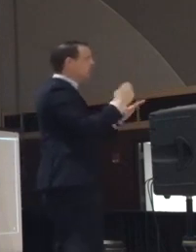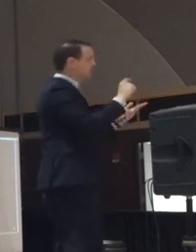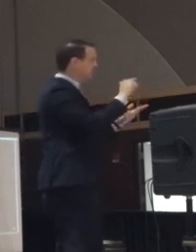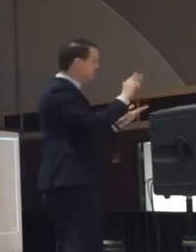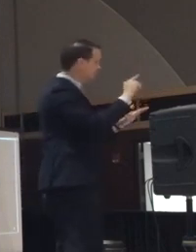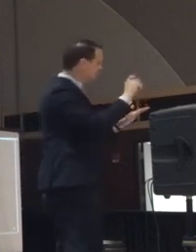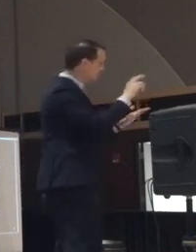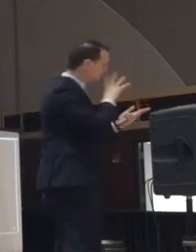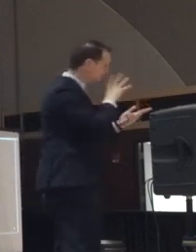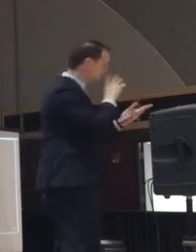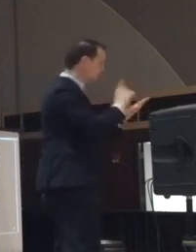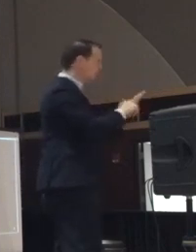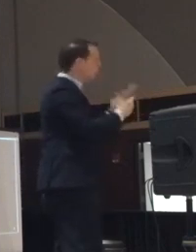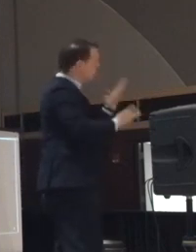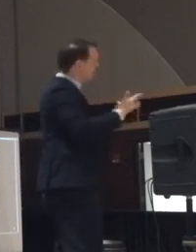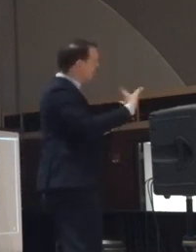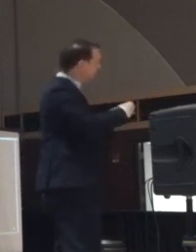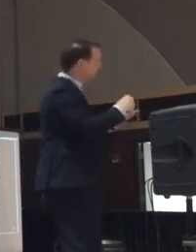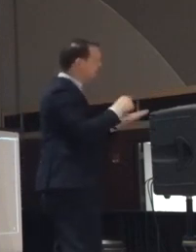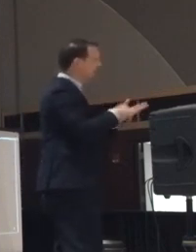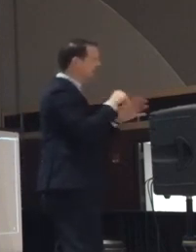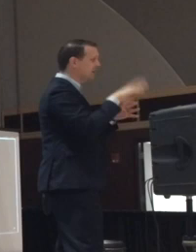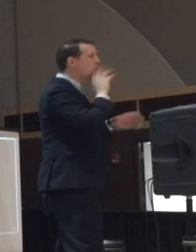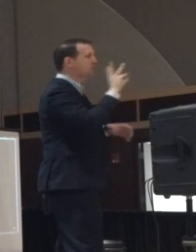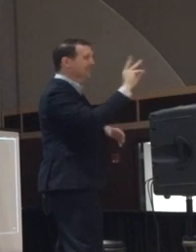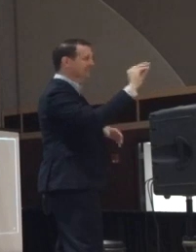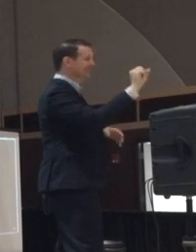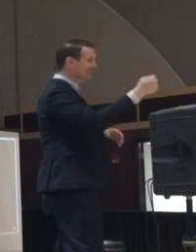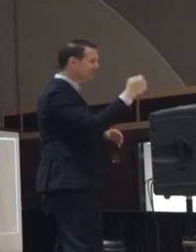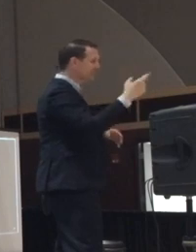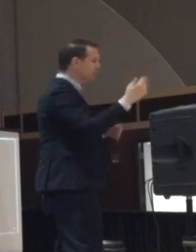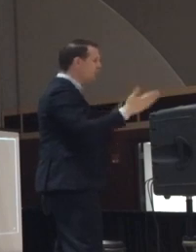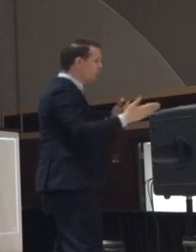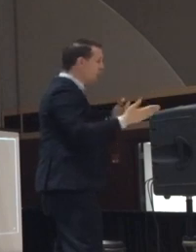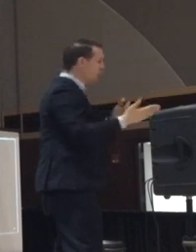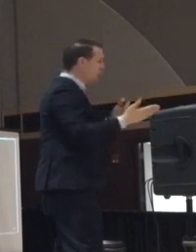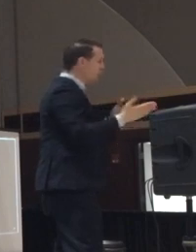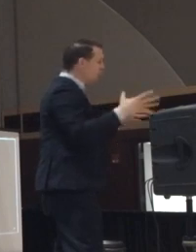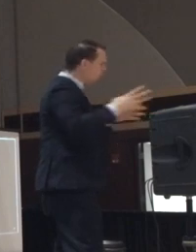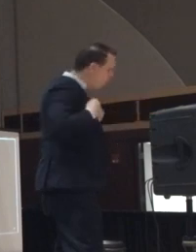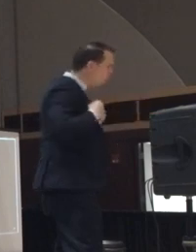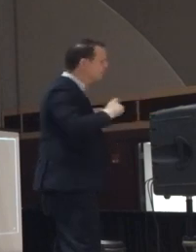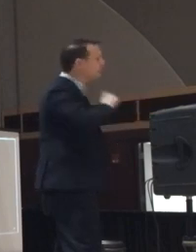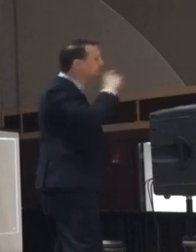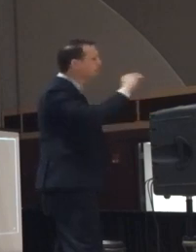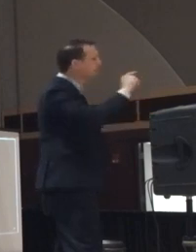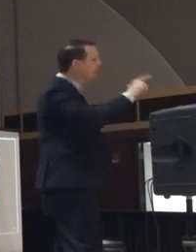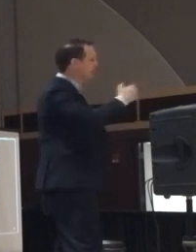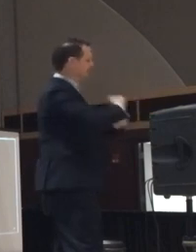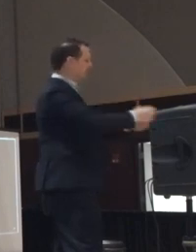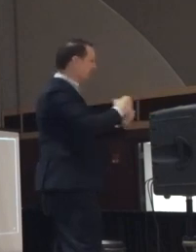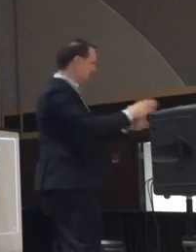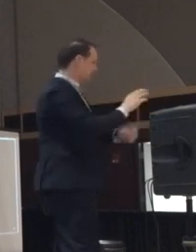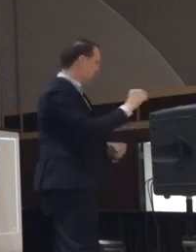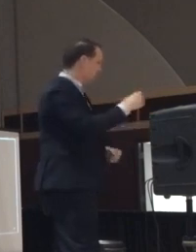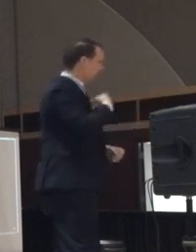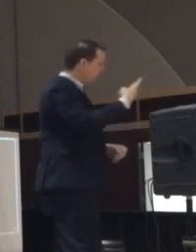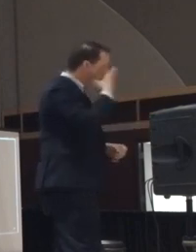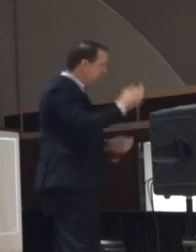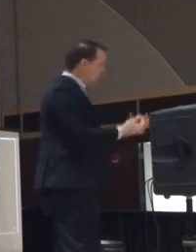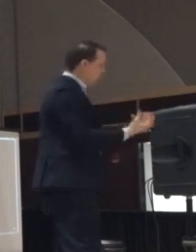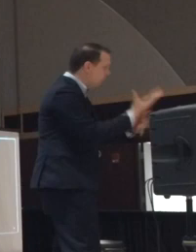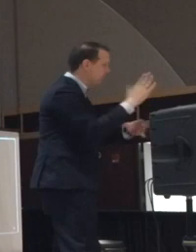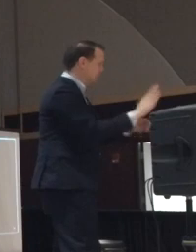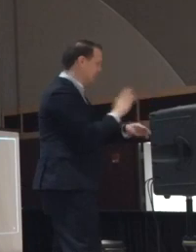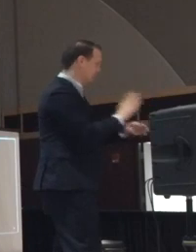stutterer, probably autistic, in his 60s, owns a metal fabrication company. And I watched him grow his